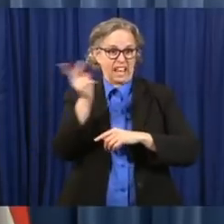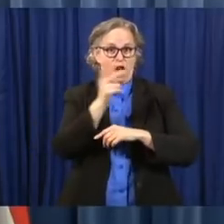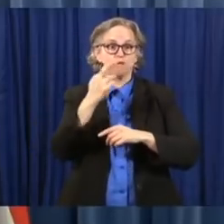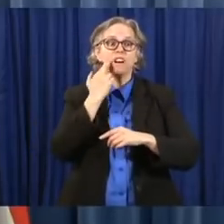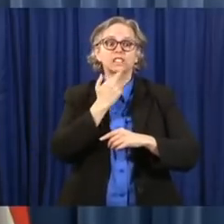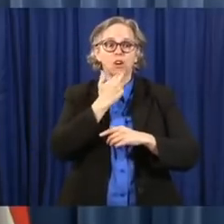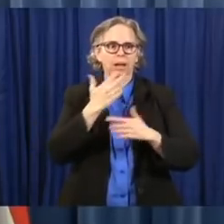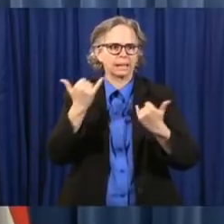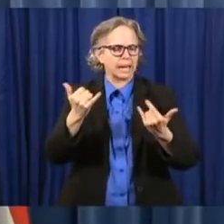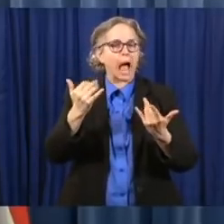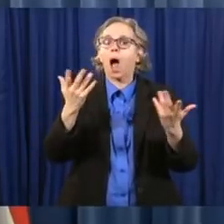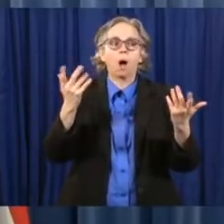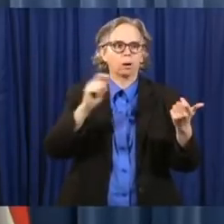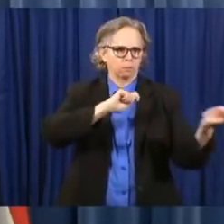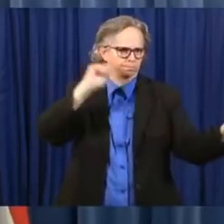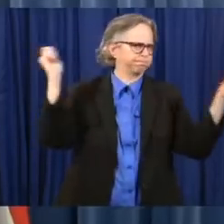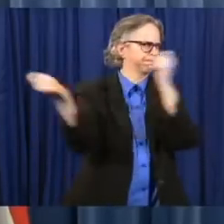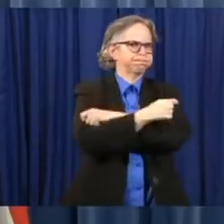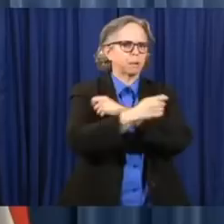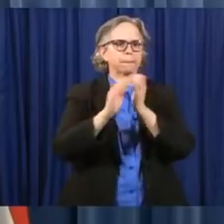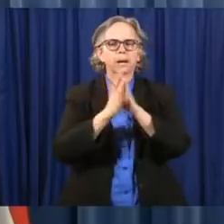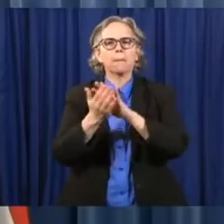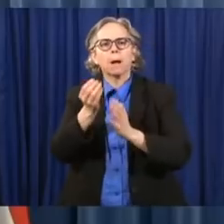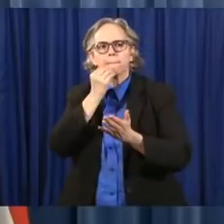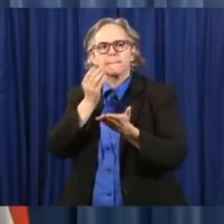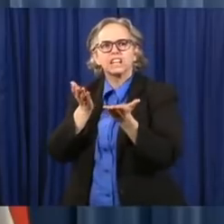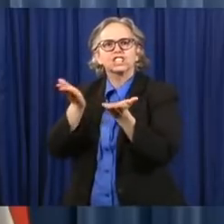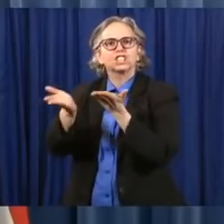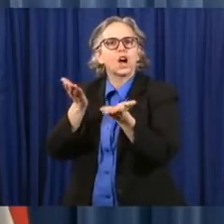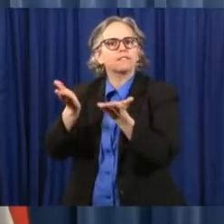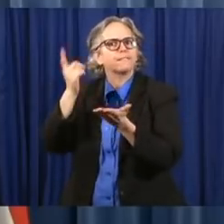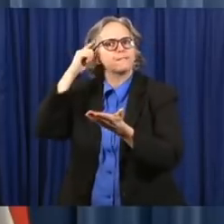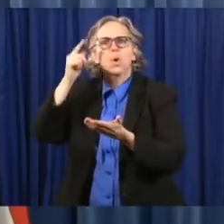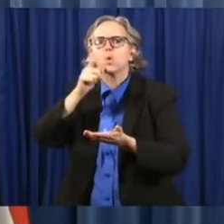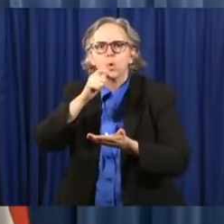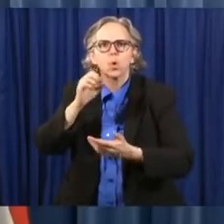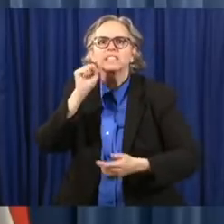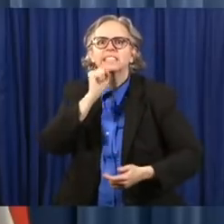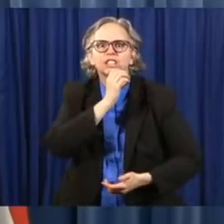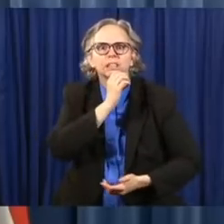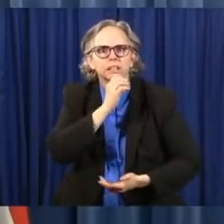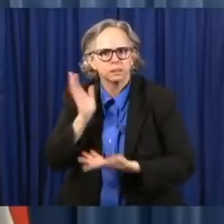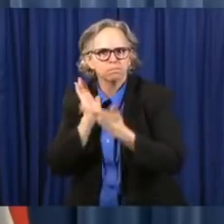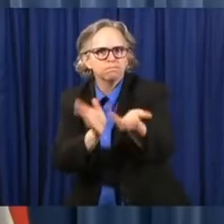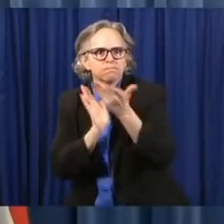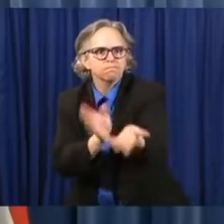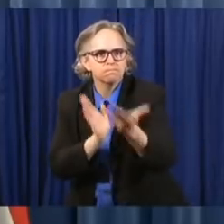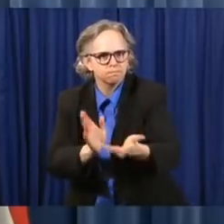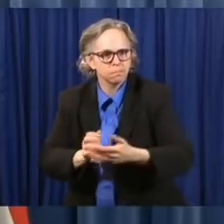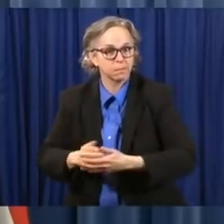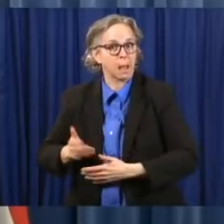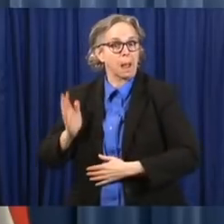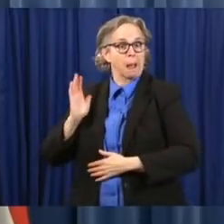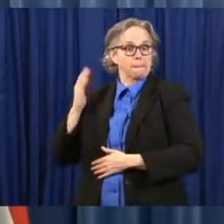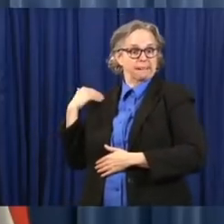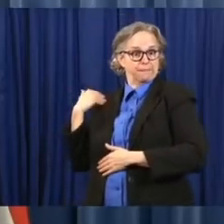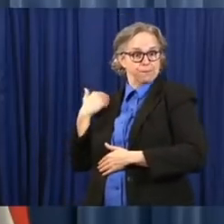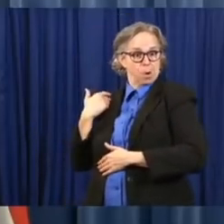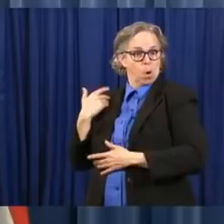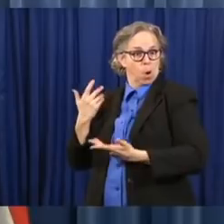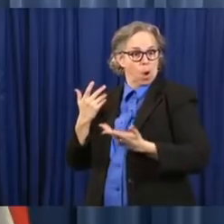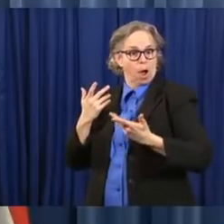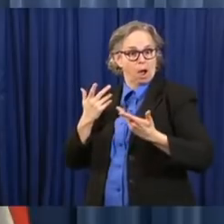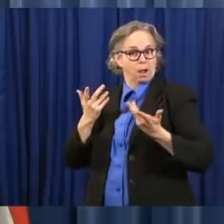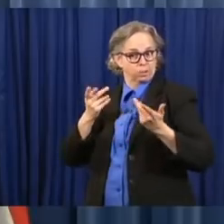citizens. When the stay-at-home order was issued, Sarah, who is also a nurse, became concerned about the senior